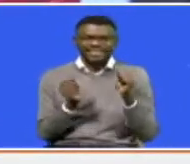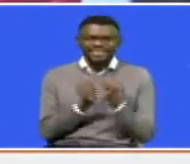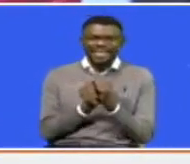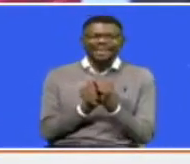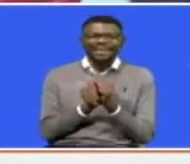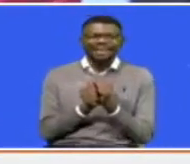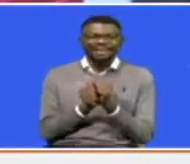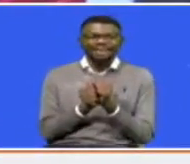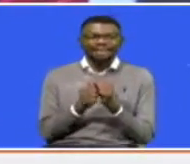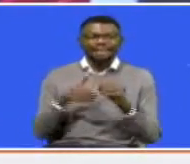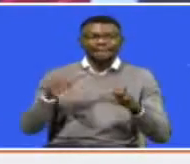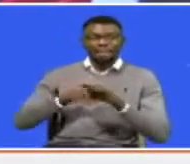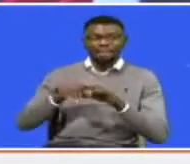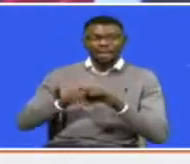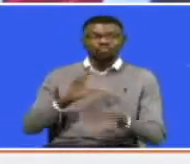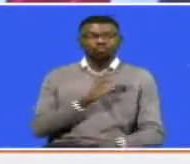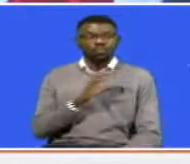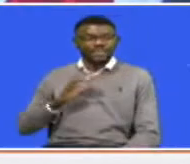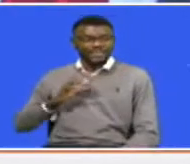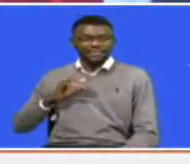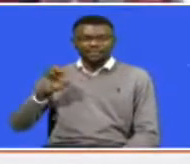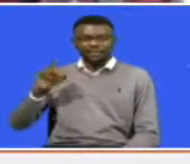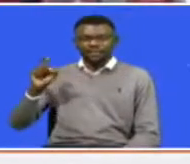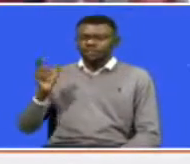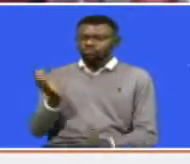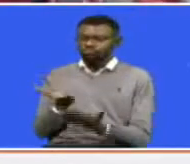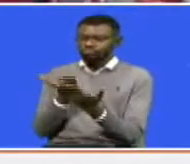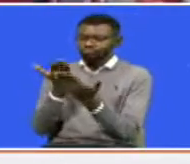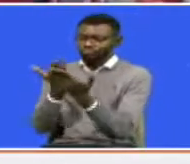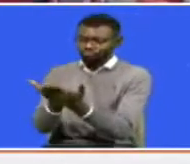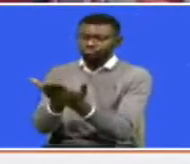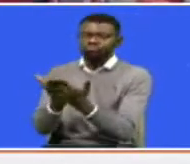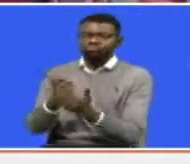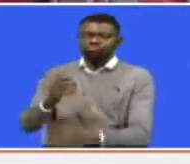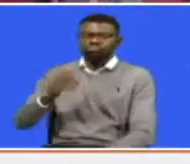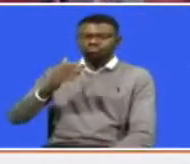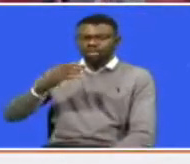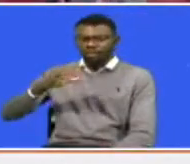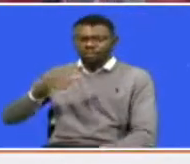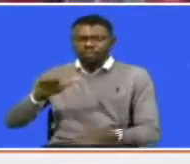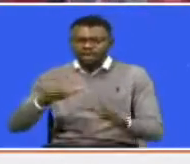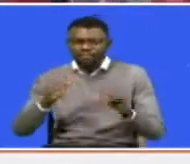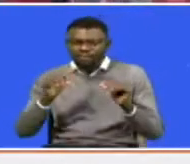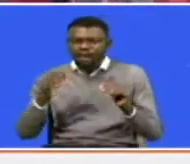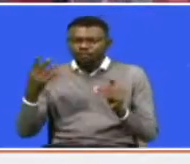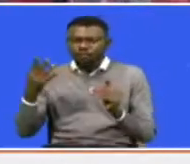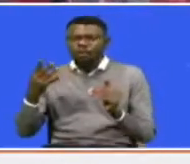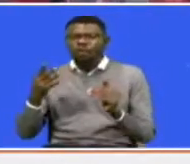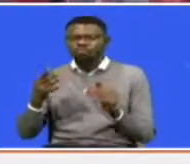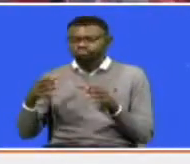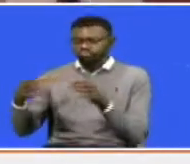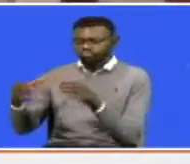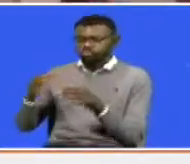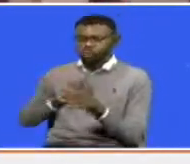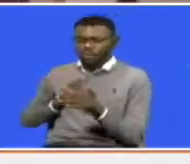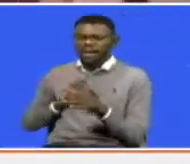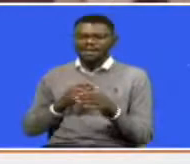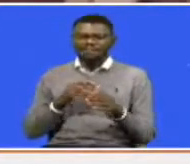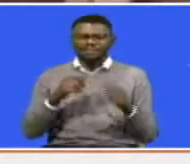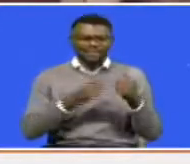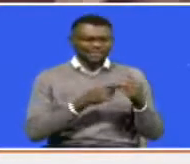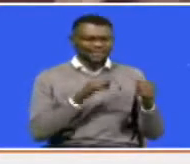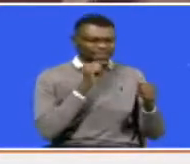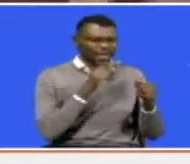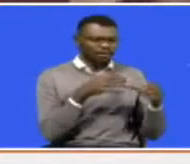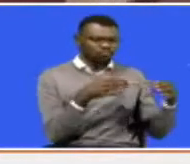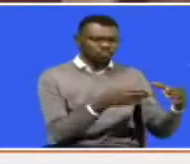members and submitting the list to the county assembly for vetting. The team comprises 4 women and 6 men, among them Rosemary